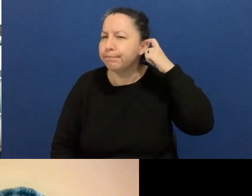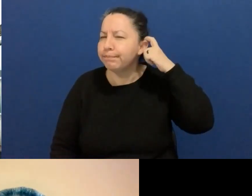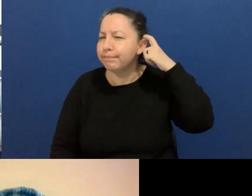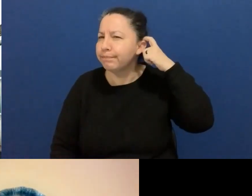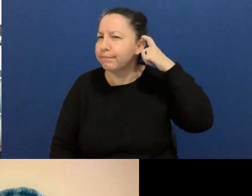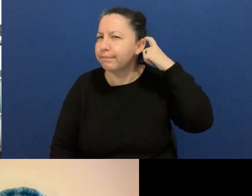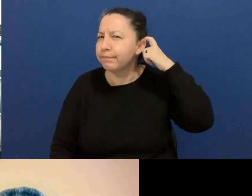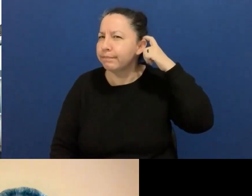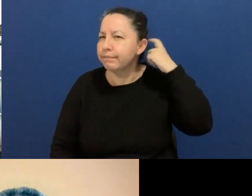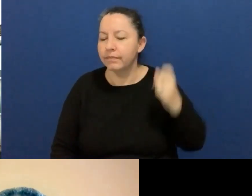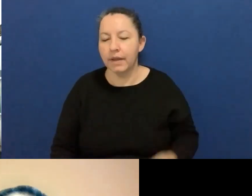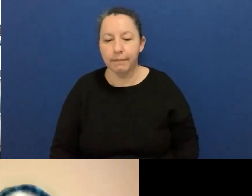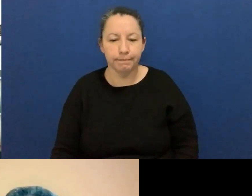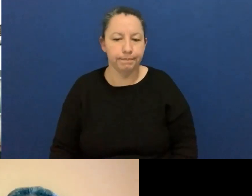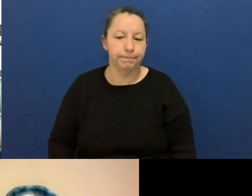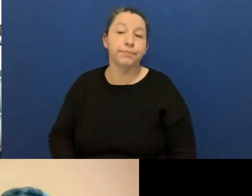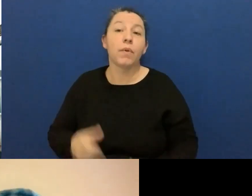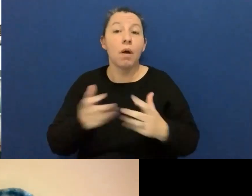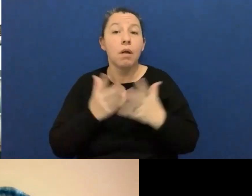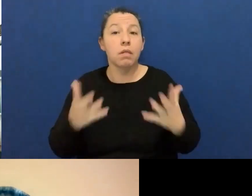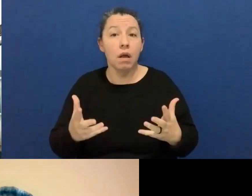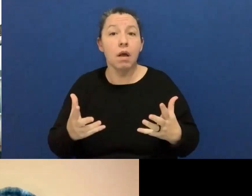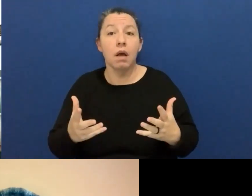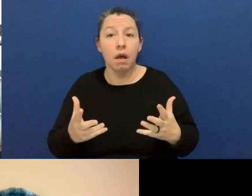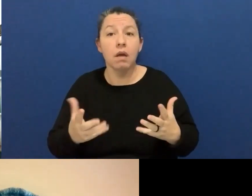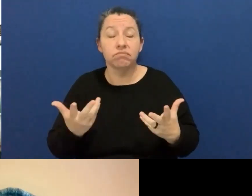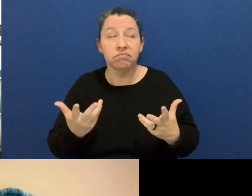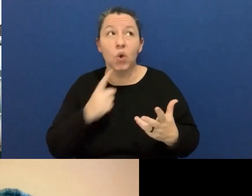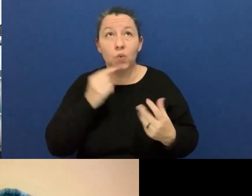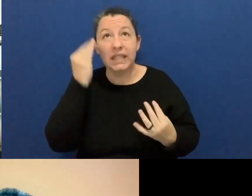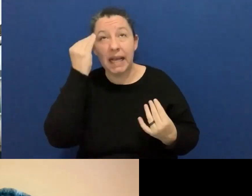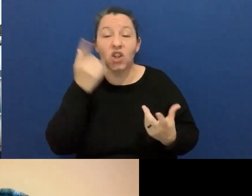Okay, well, a lot of that is speculation, because in some ways we can't know.